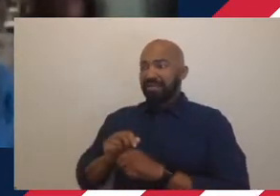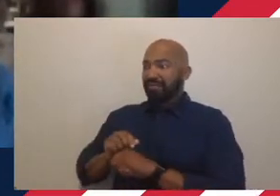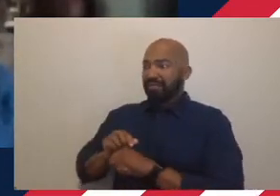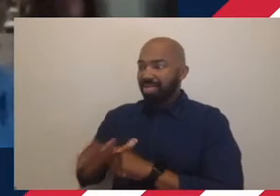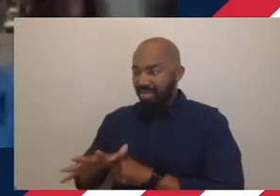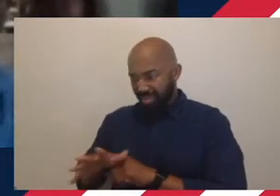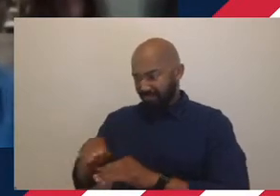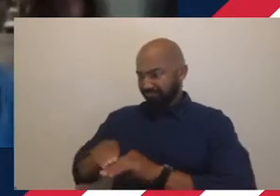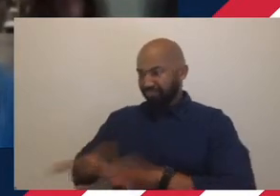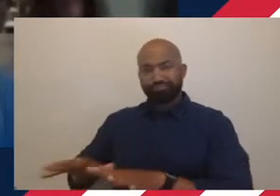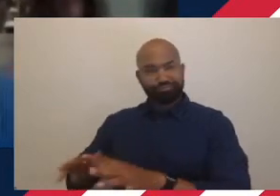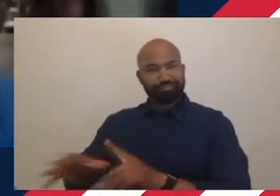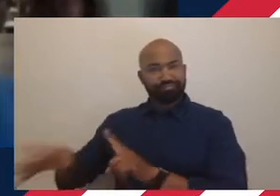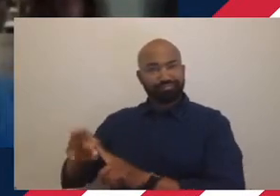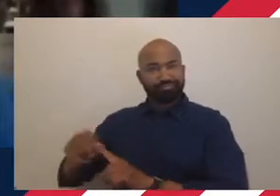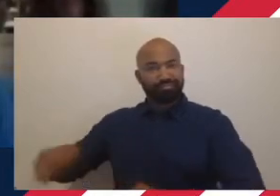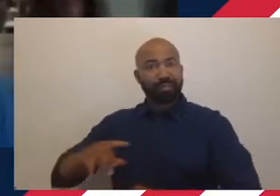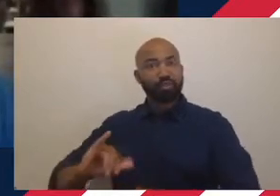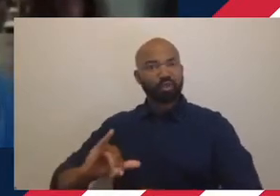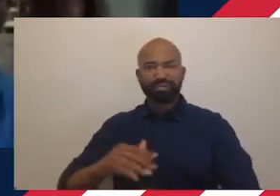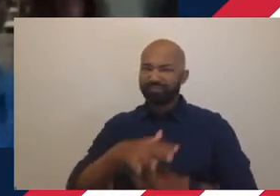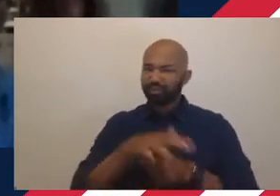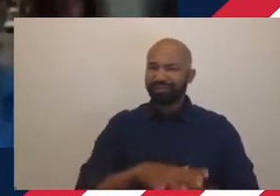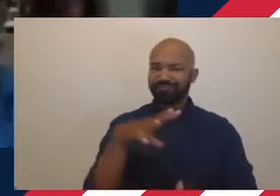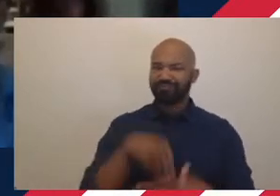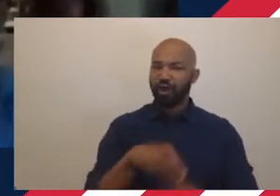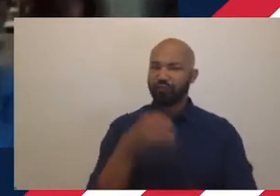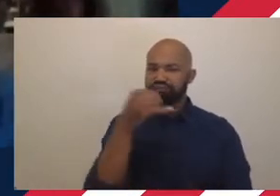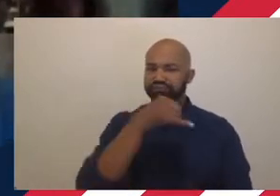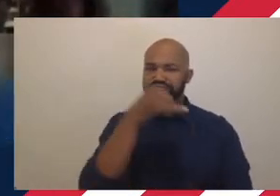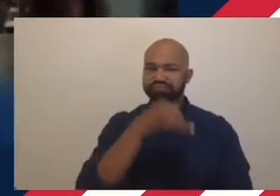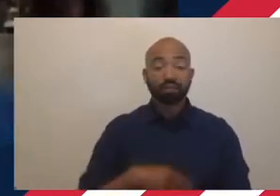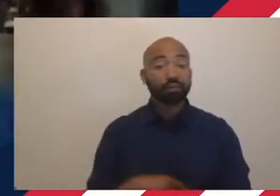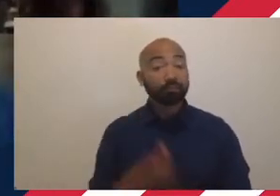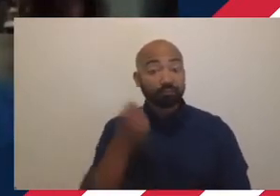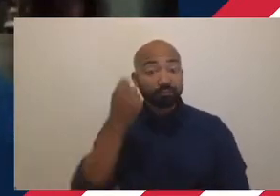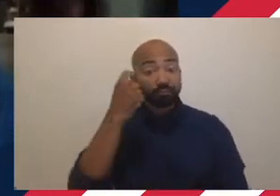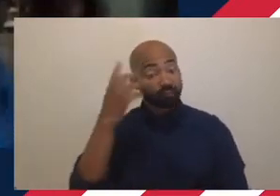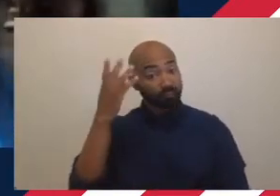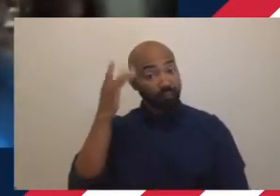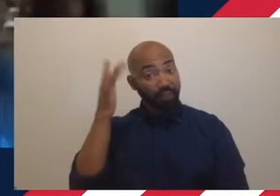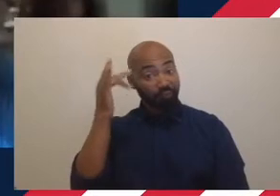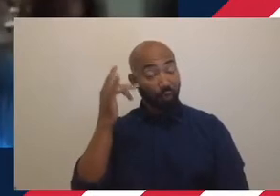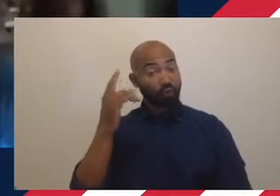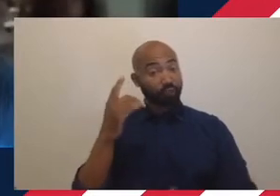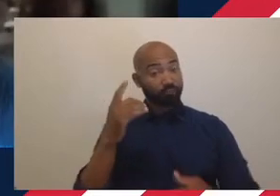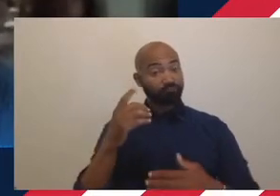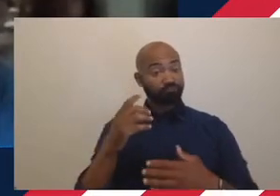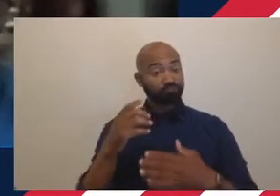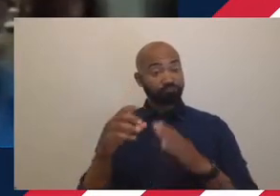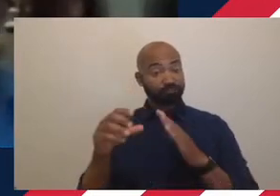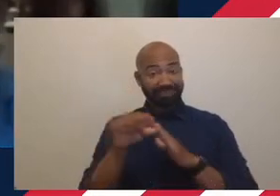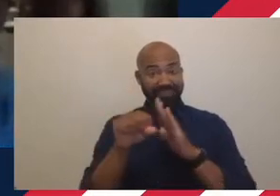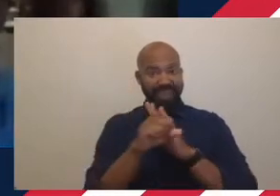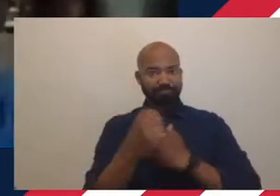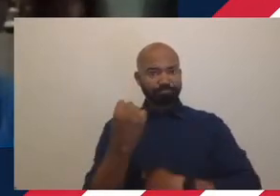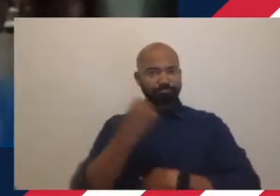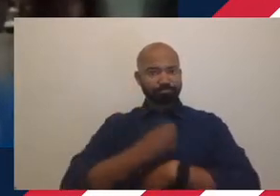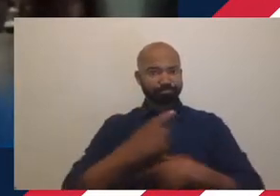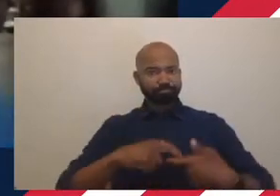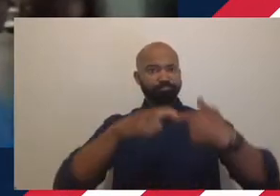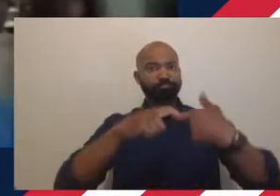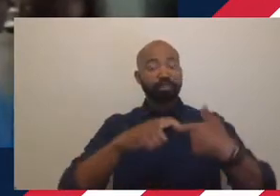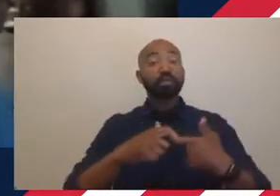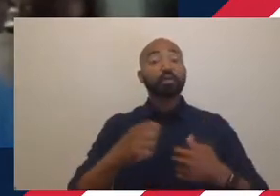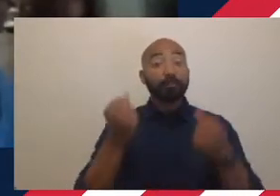of itself, because California closed, many of the programs that seniors